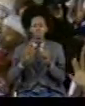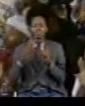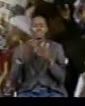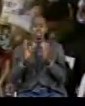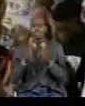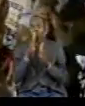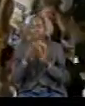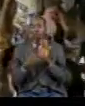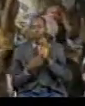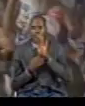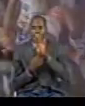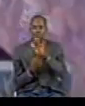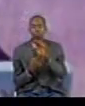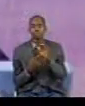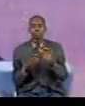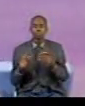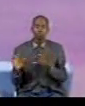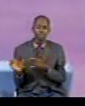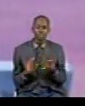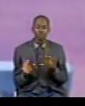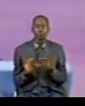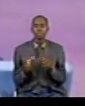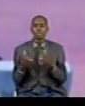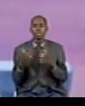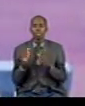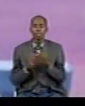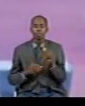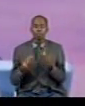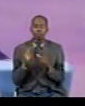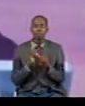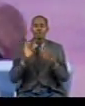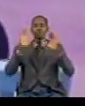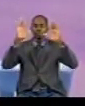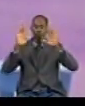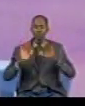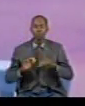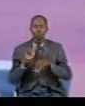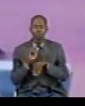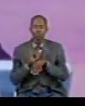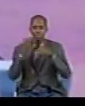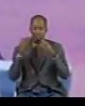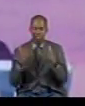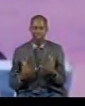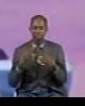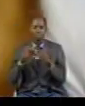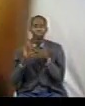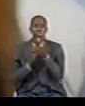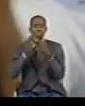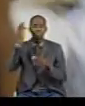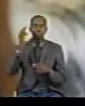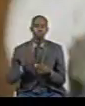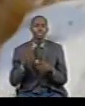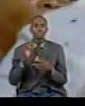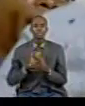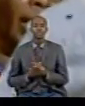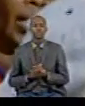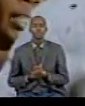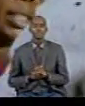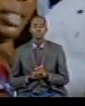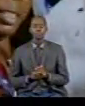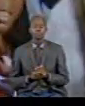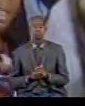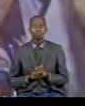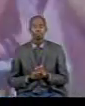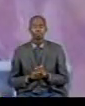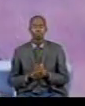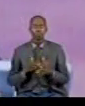Everywhere, performance. Everywhere, miracle now in Jesus' name. Over the